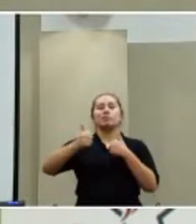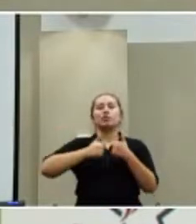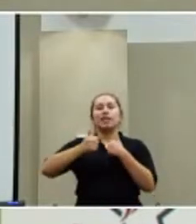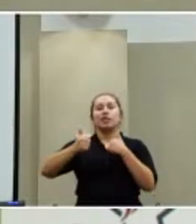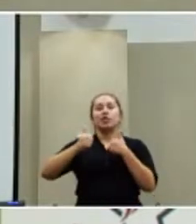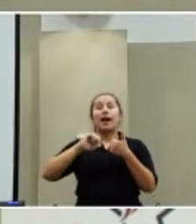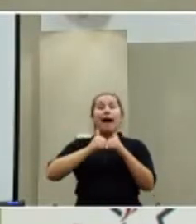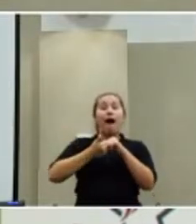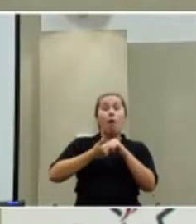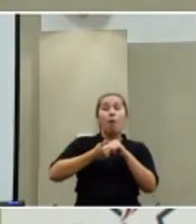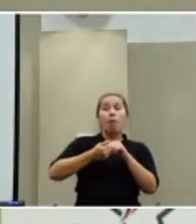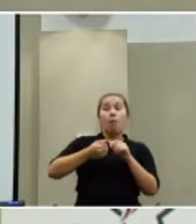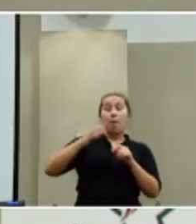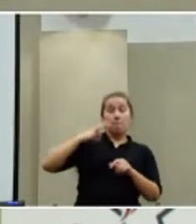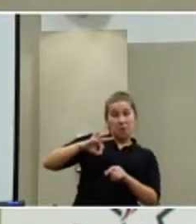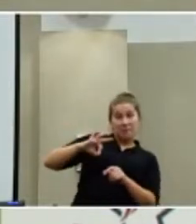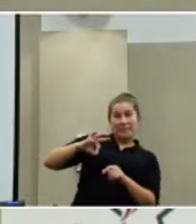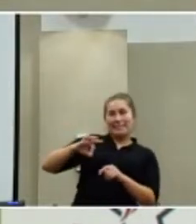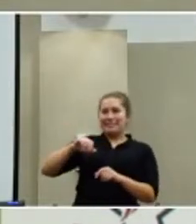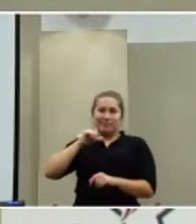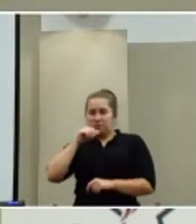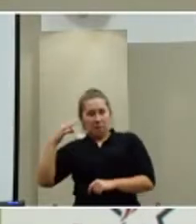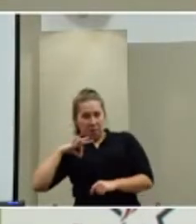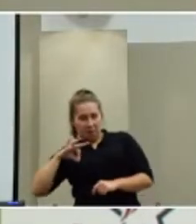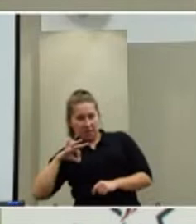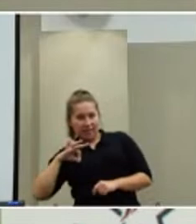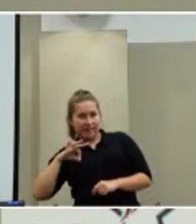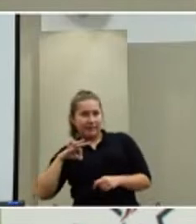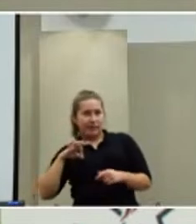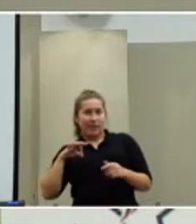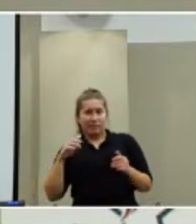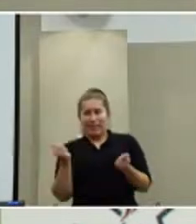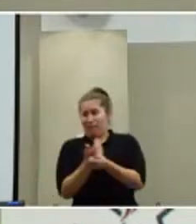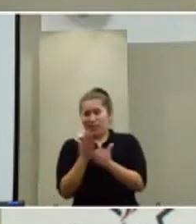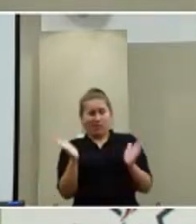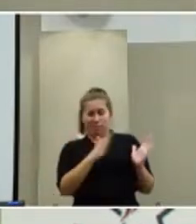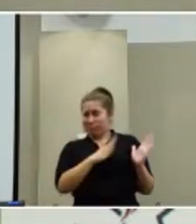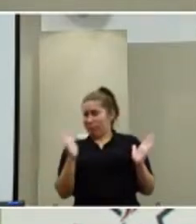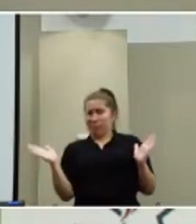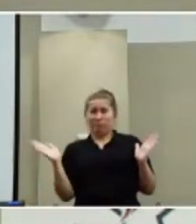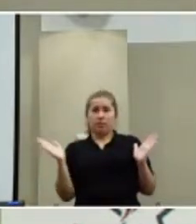does good for me, how it does bad for me, and everyone in between.